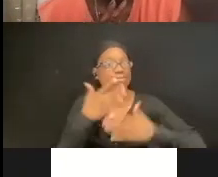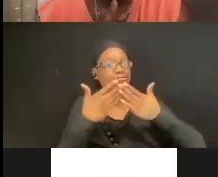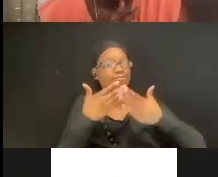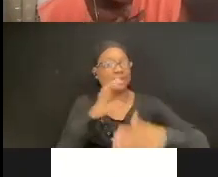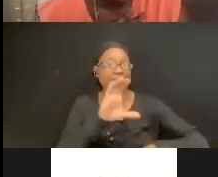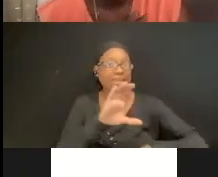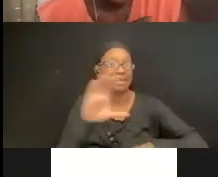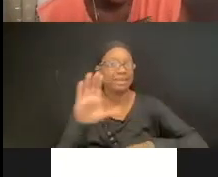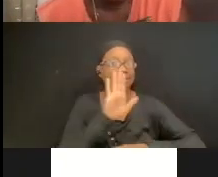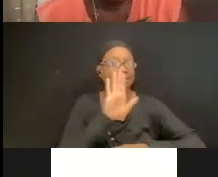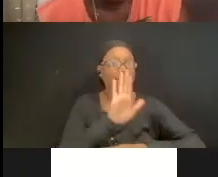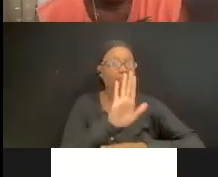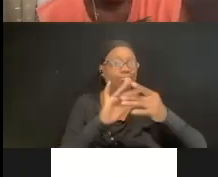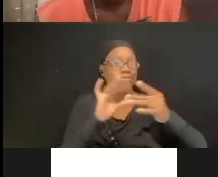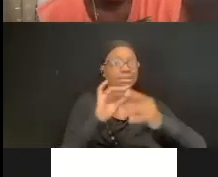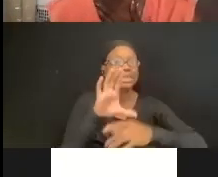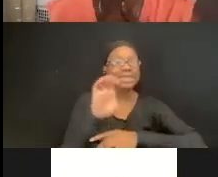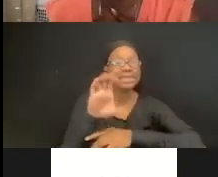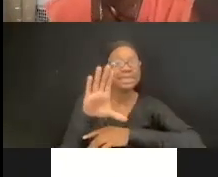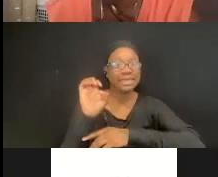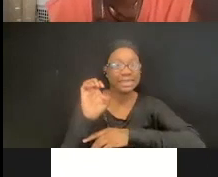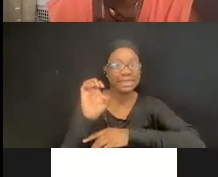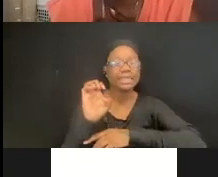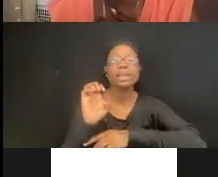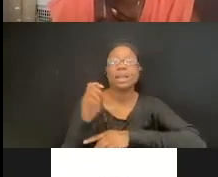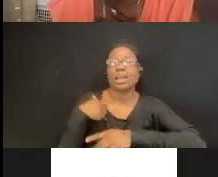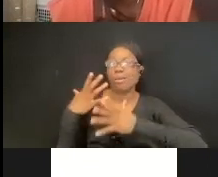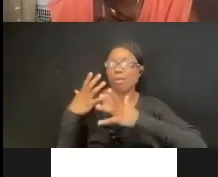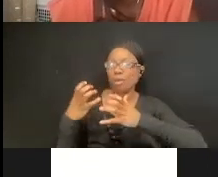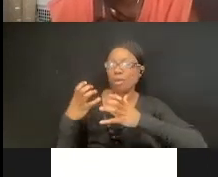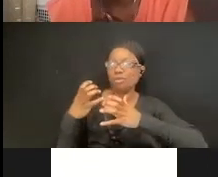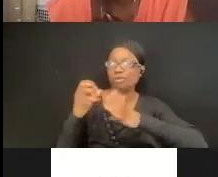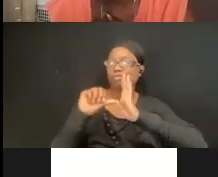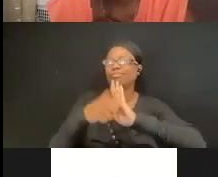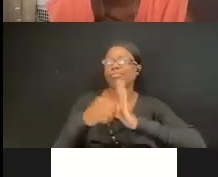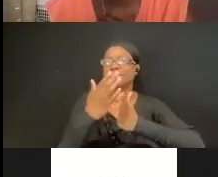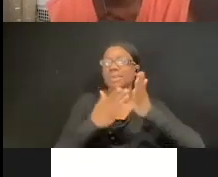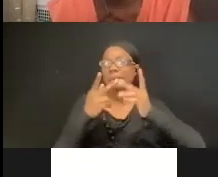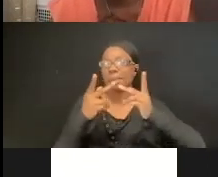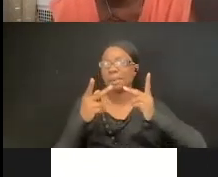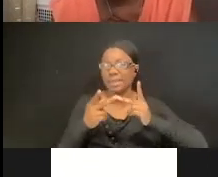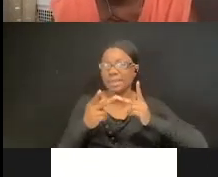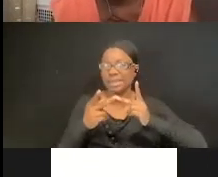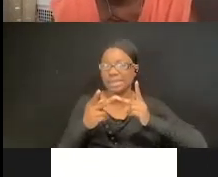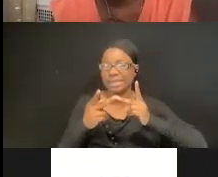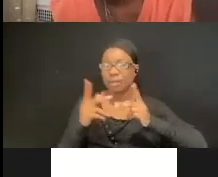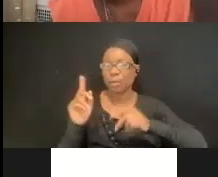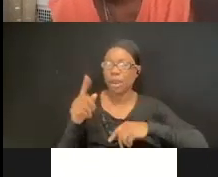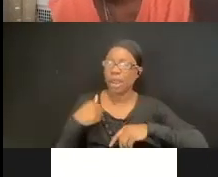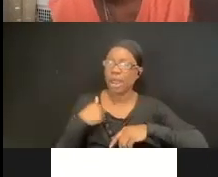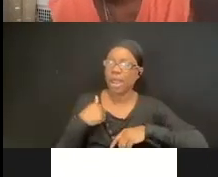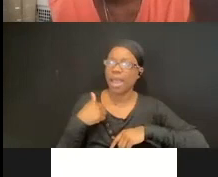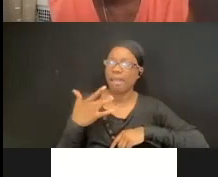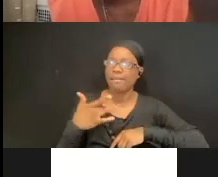I wanted to name that some of the places that I felt like, how do I stop doing that? I wanted to name some